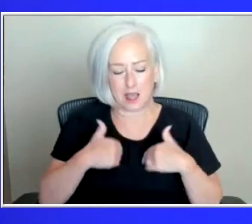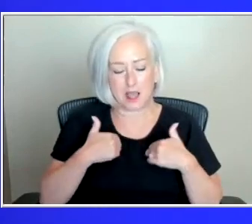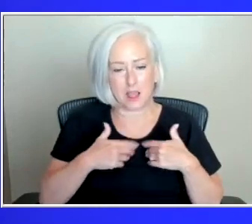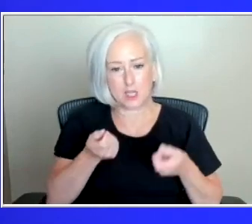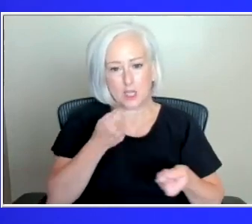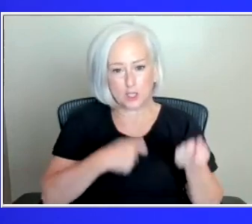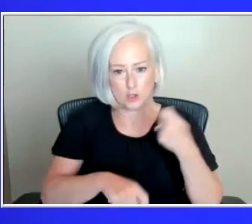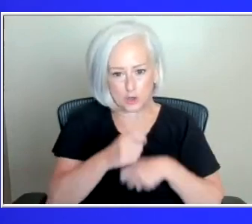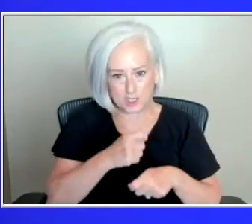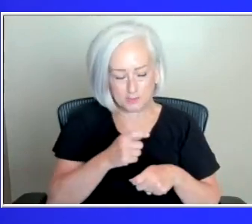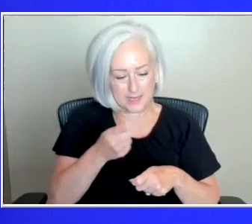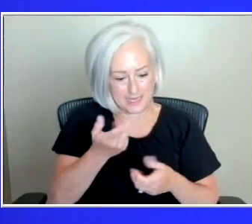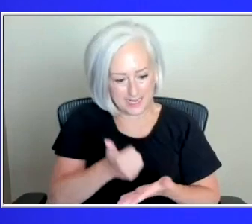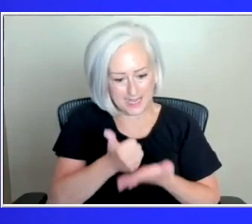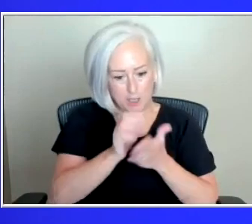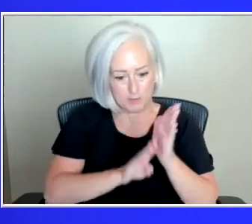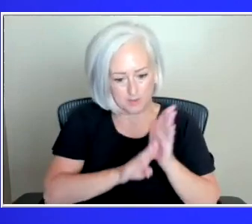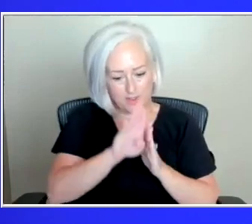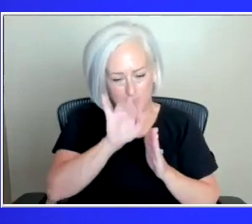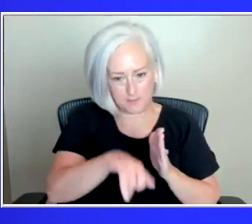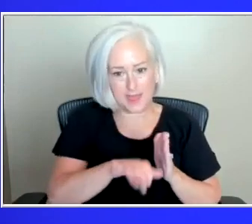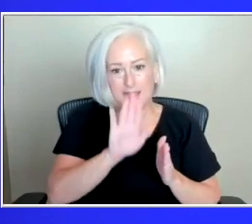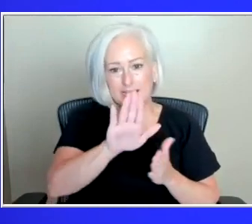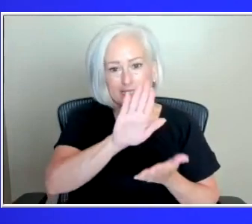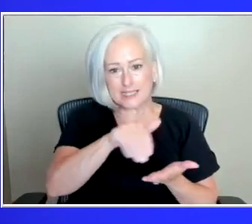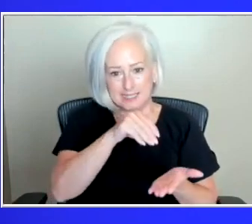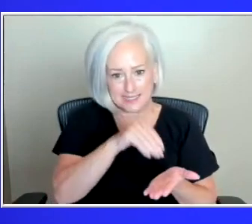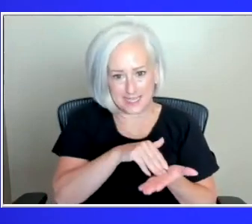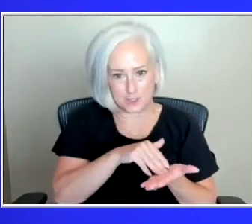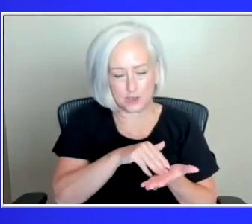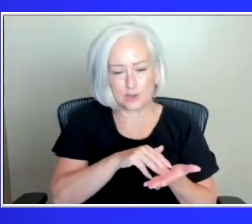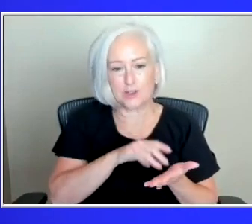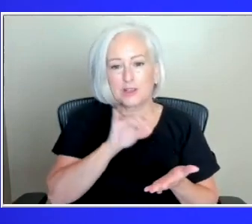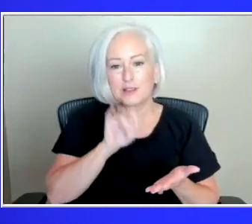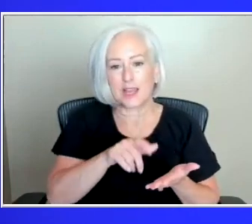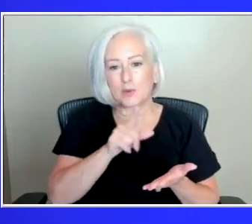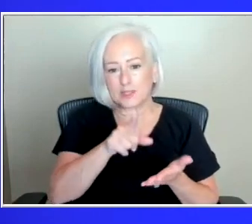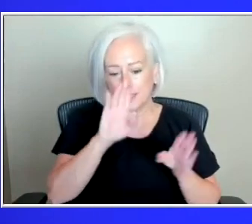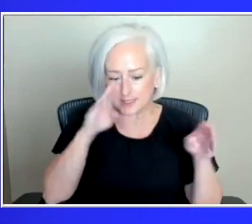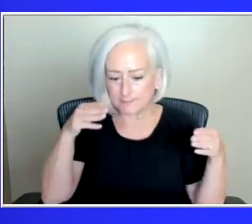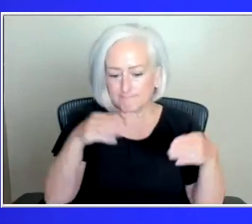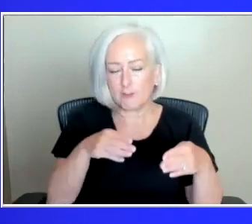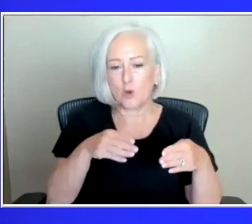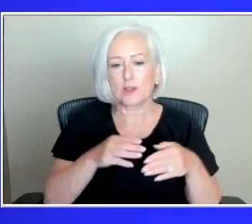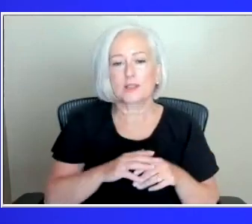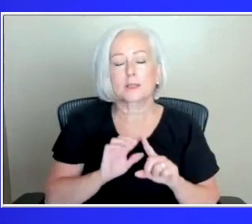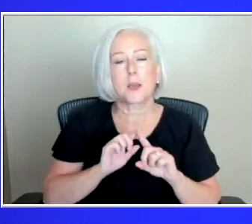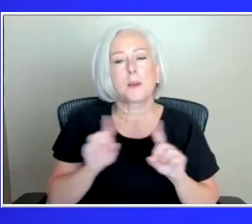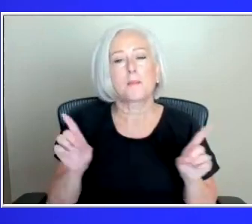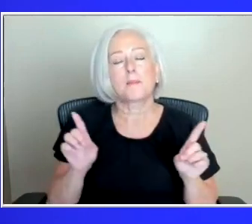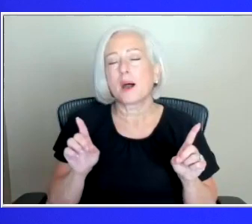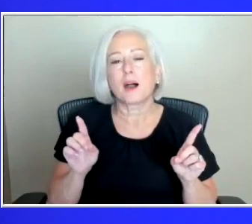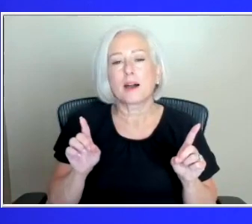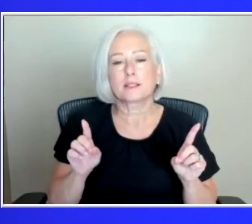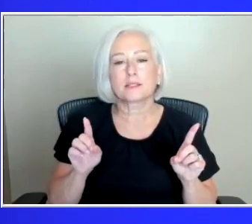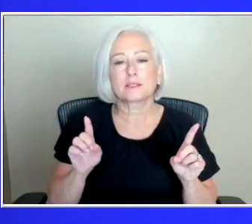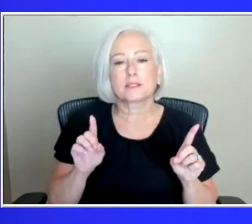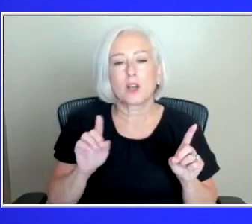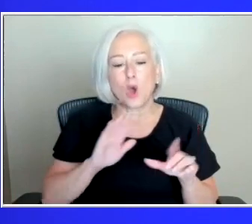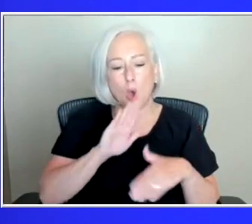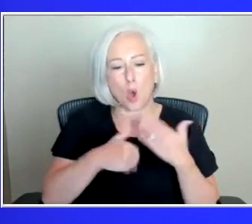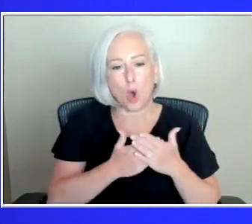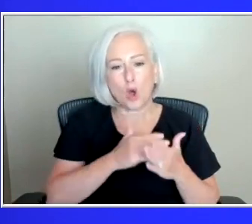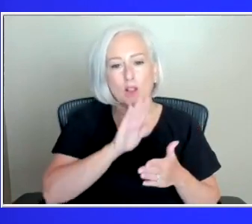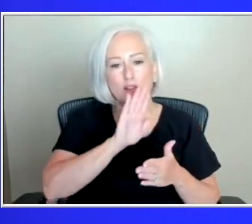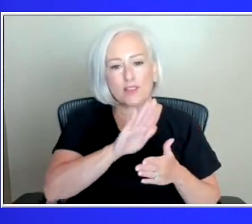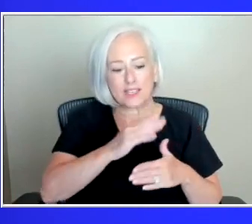center, and that was one of his big focuses. But almost all of his procedures were open.